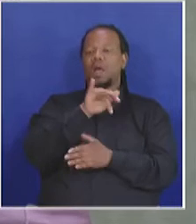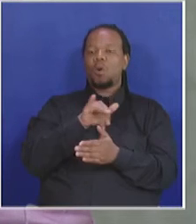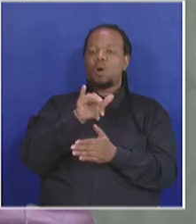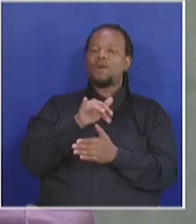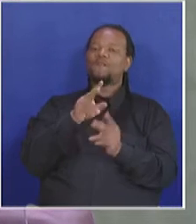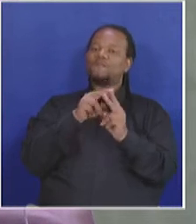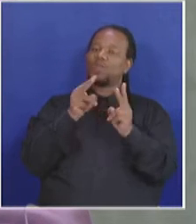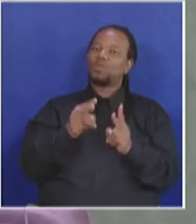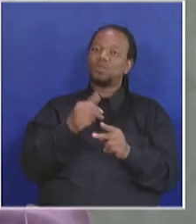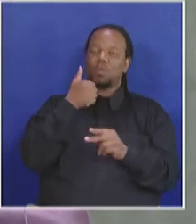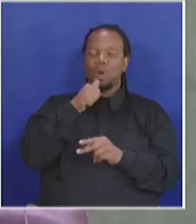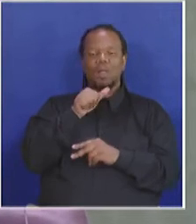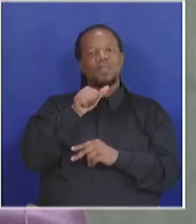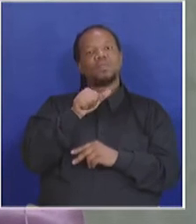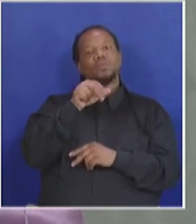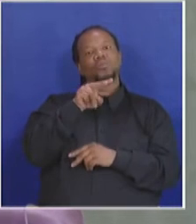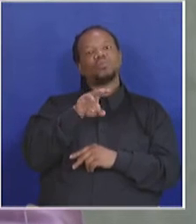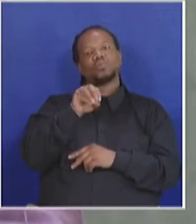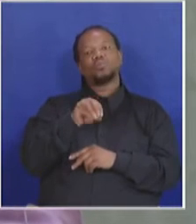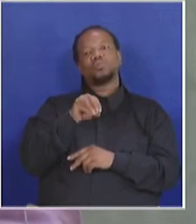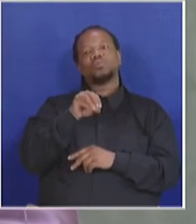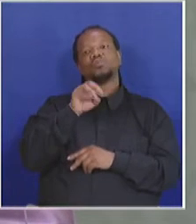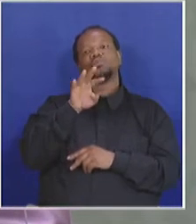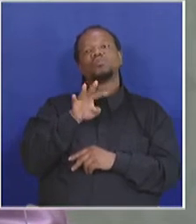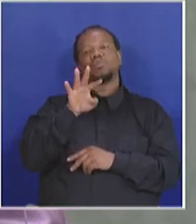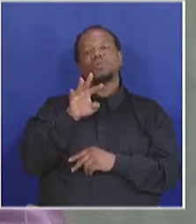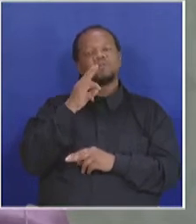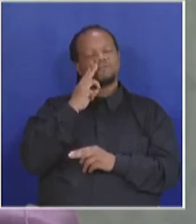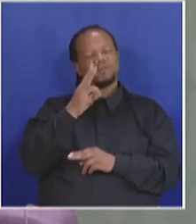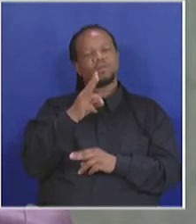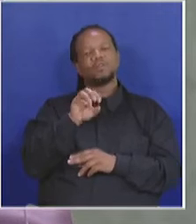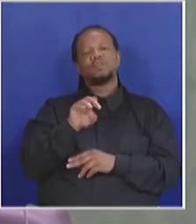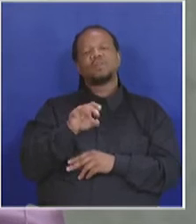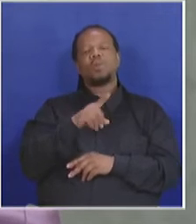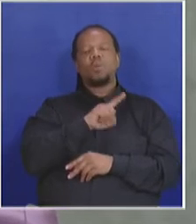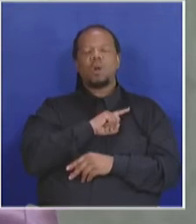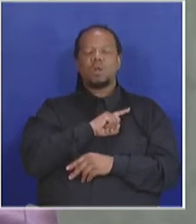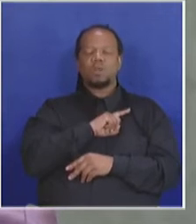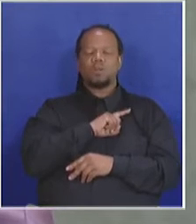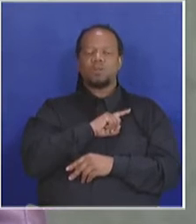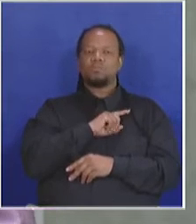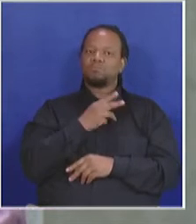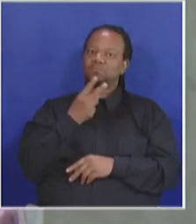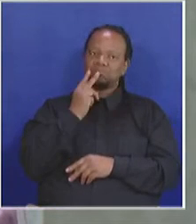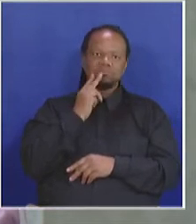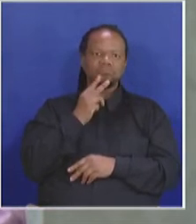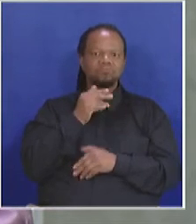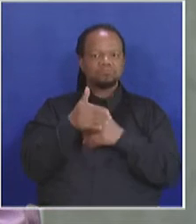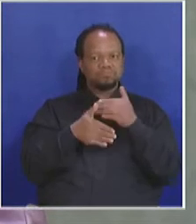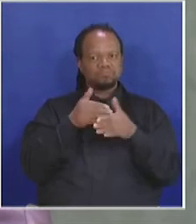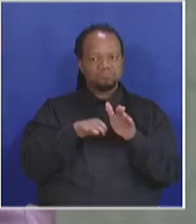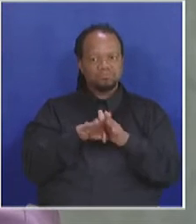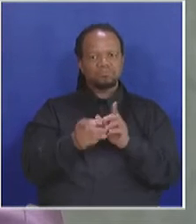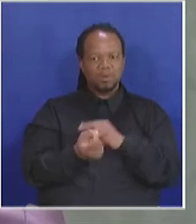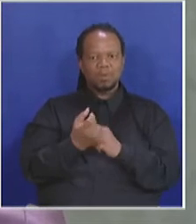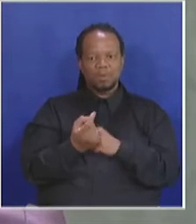Provincial Week in September 2014. And the purpose of this visit was to check on the progress made